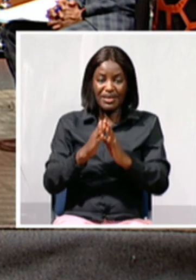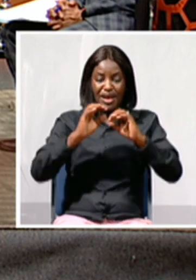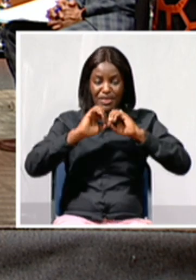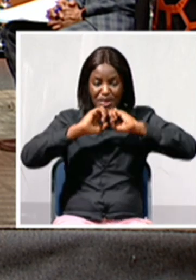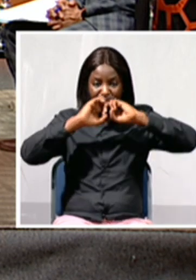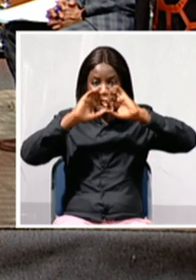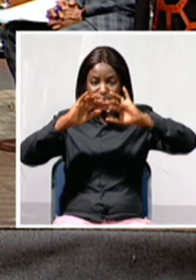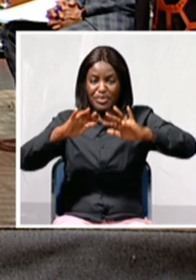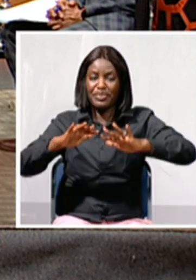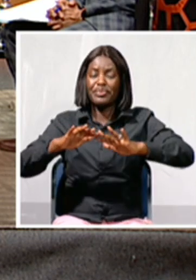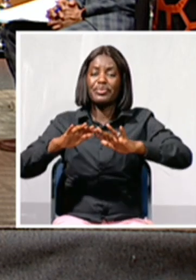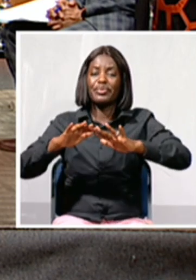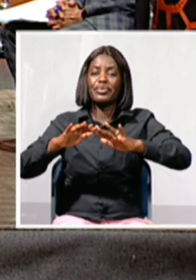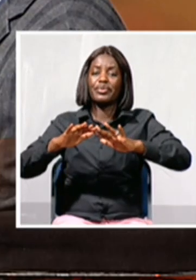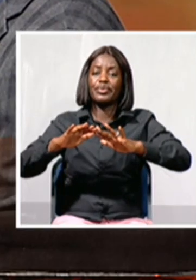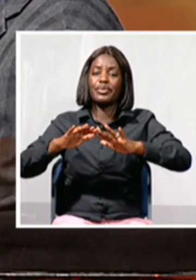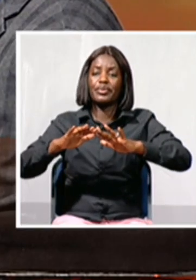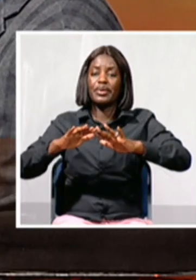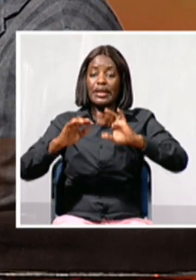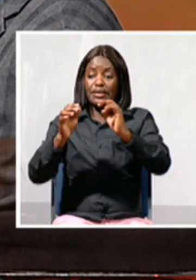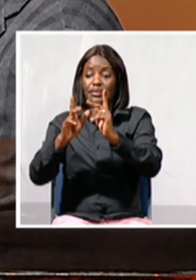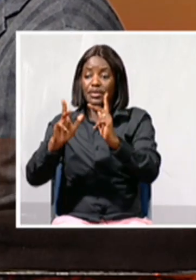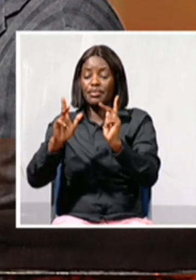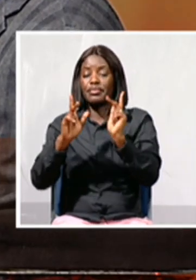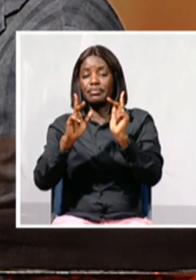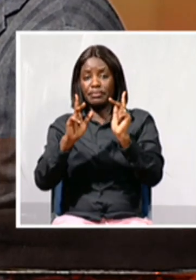the voter education officers need to